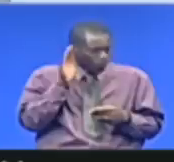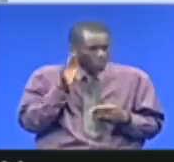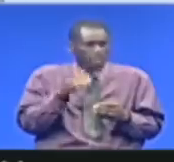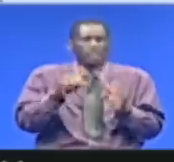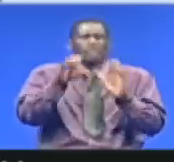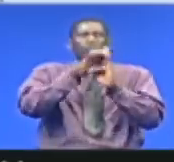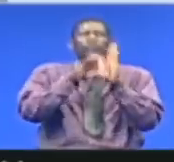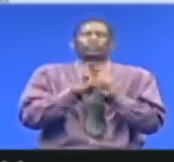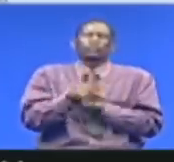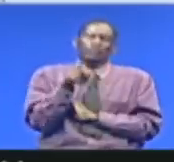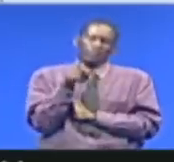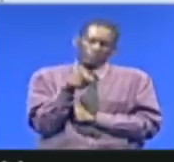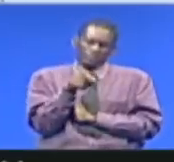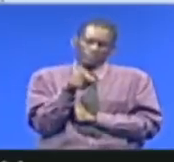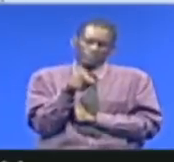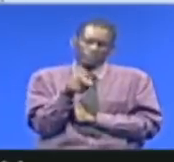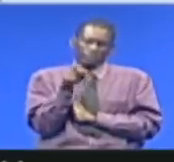This